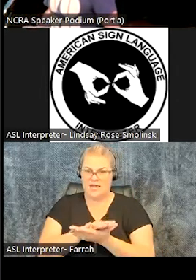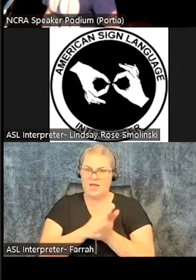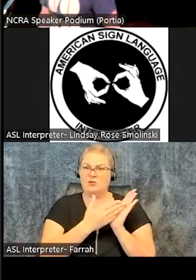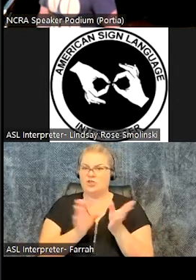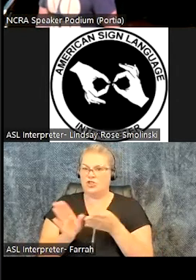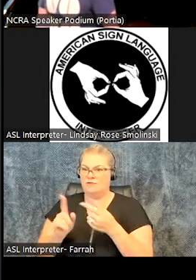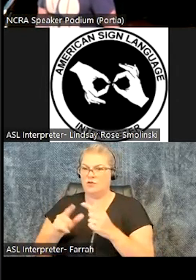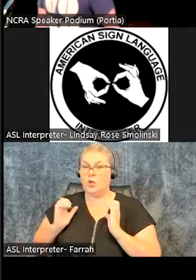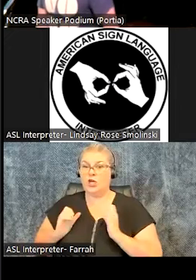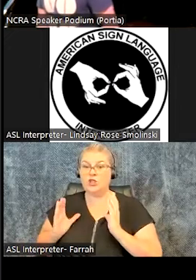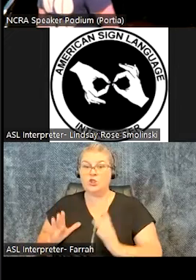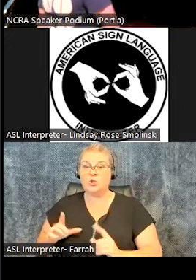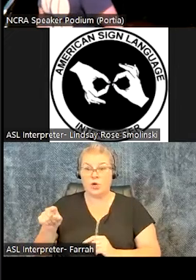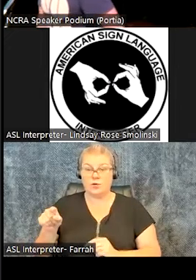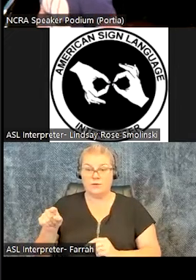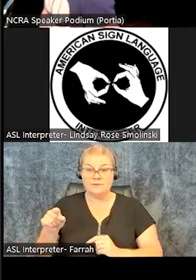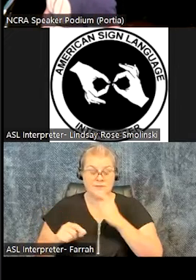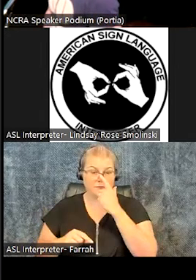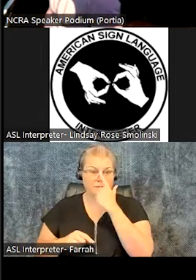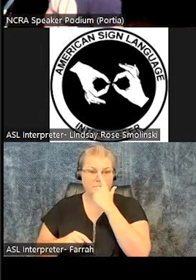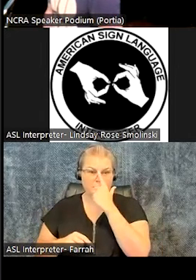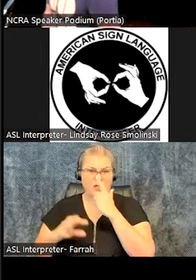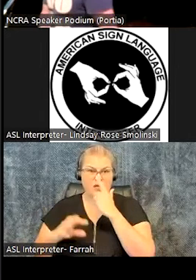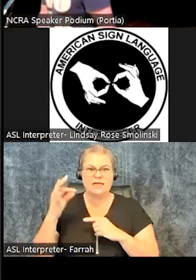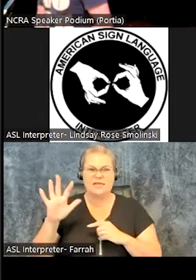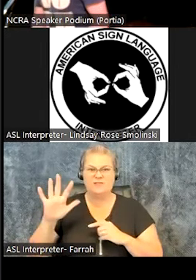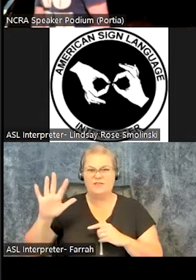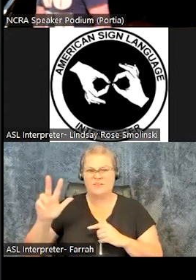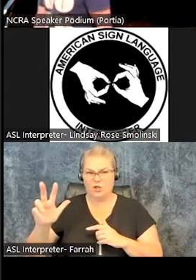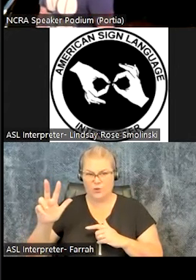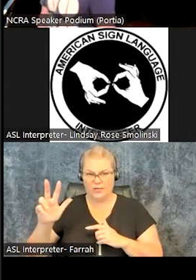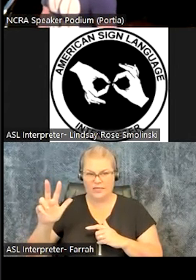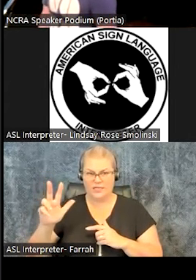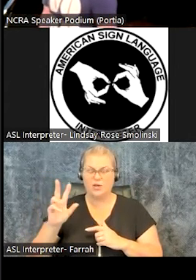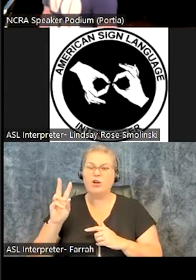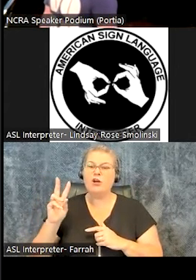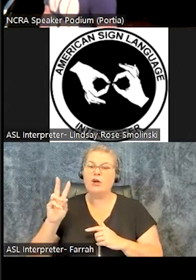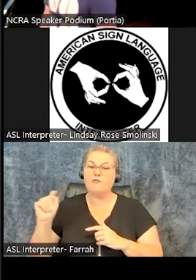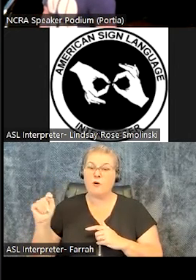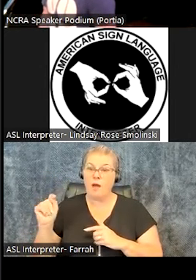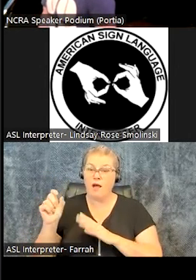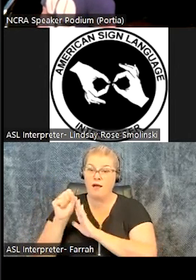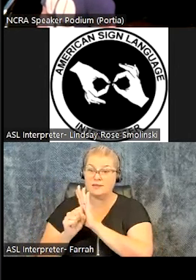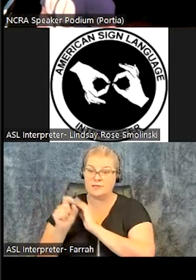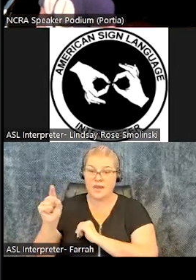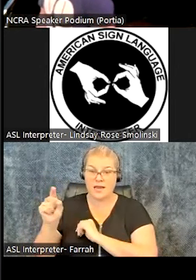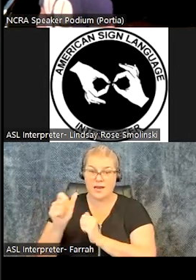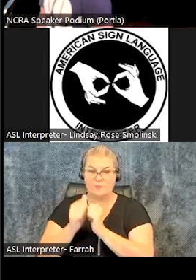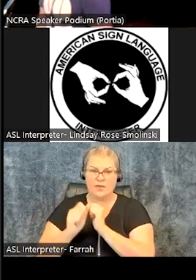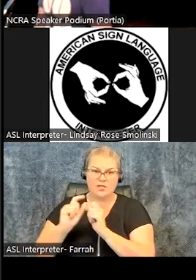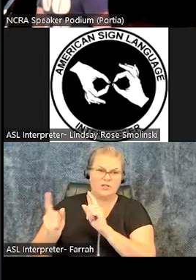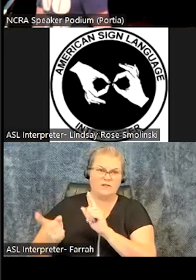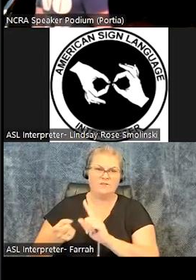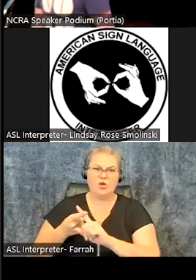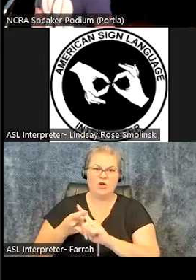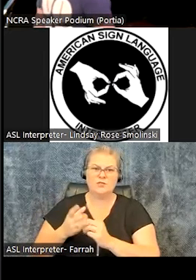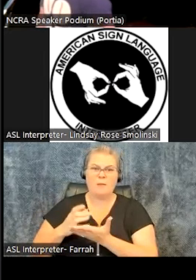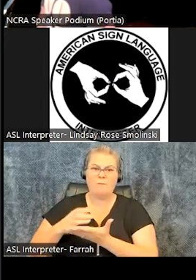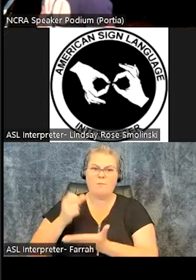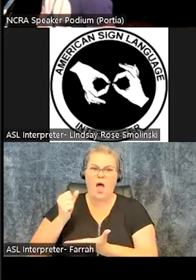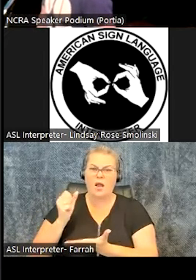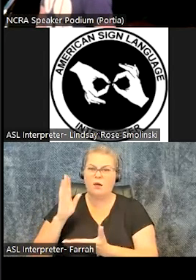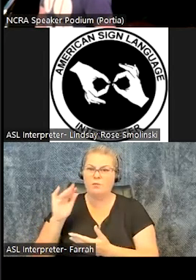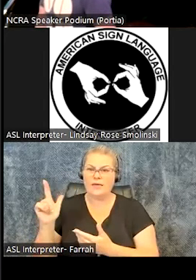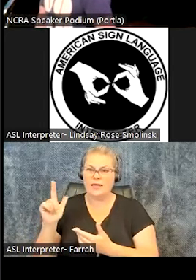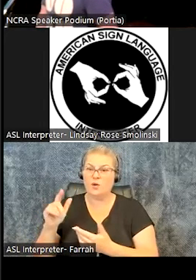consumer. So in 1953, Vermont passed the First Nations Bottle Bill, which basically banned the